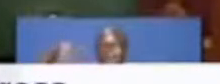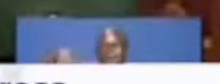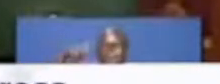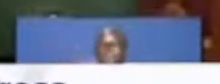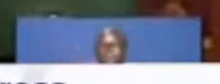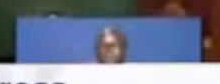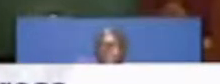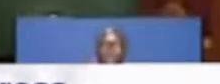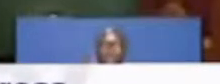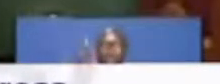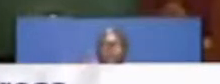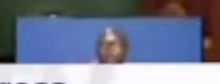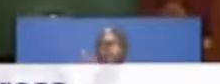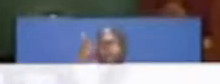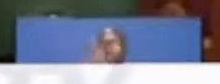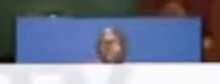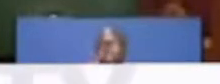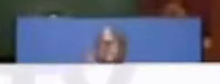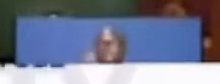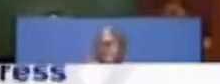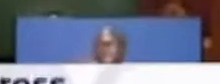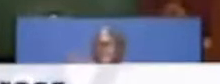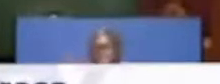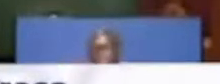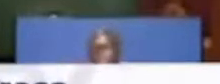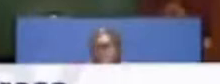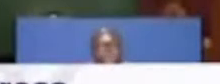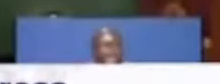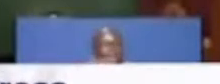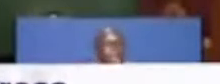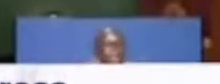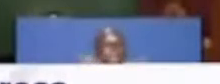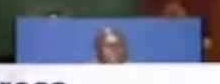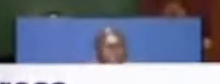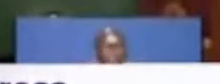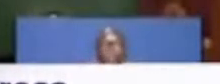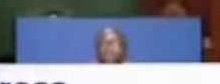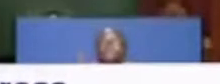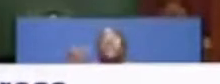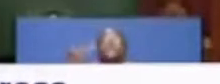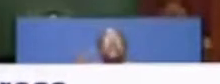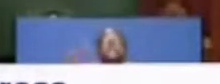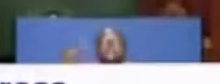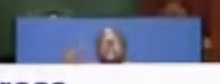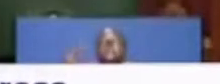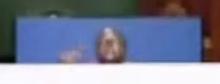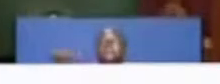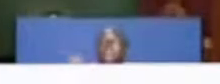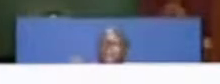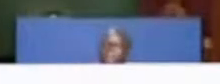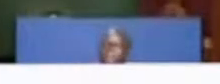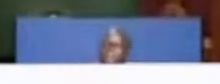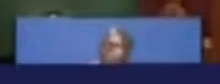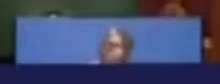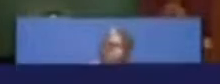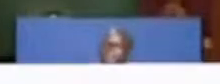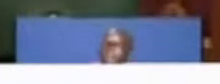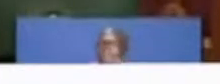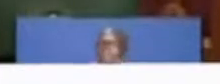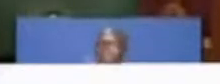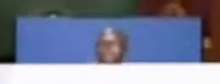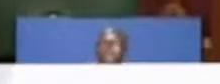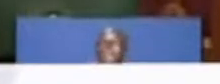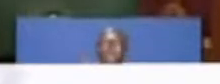in 2013. In 8 years, we have tripled this number by connecting an extra 6.3